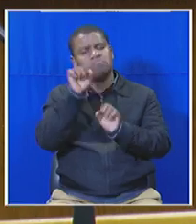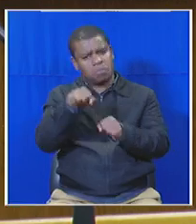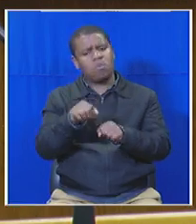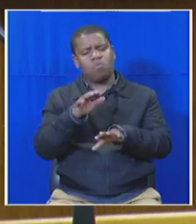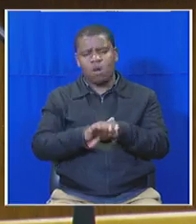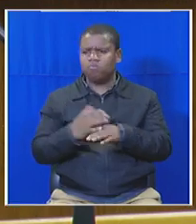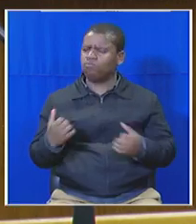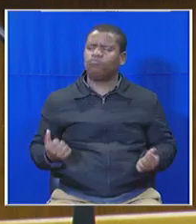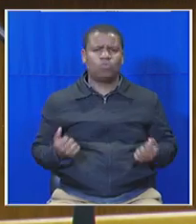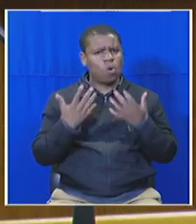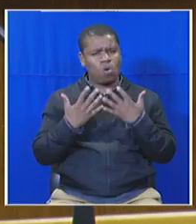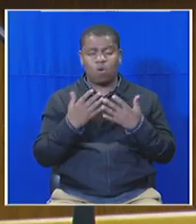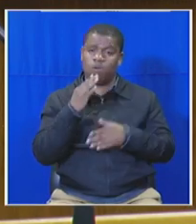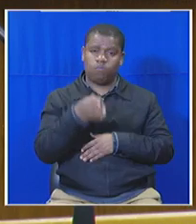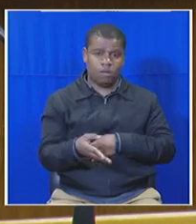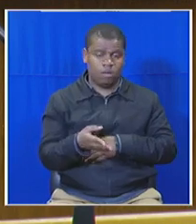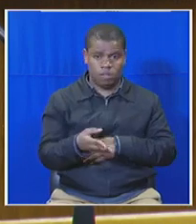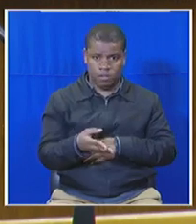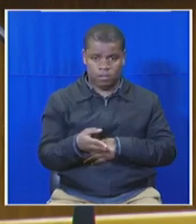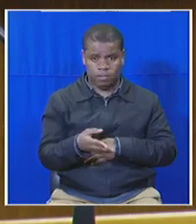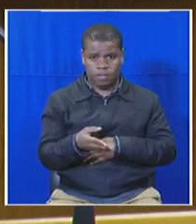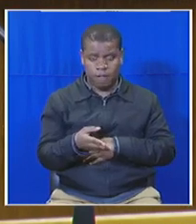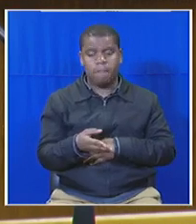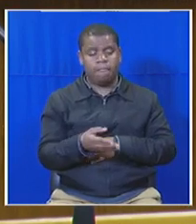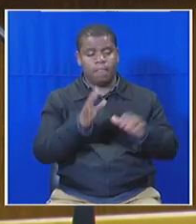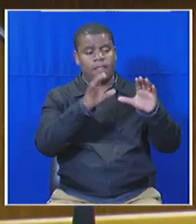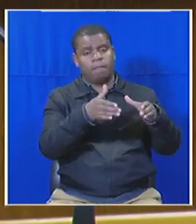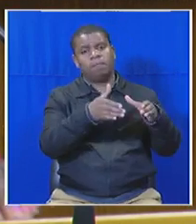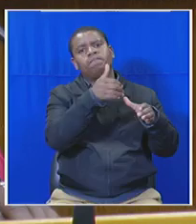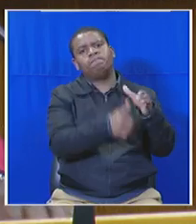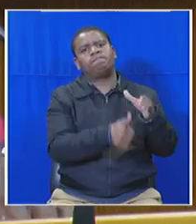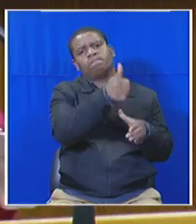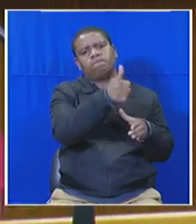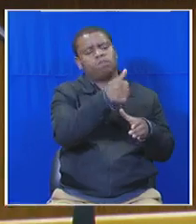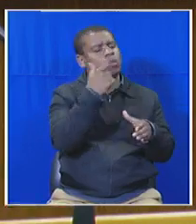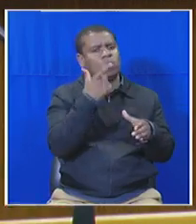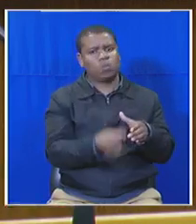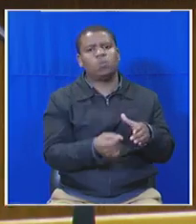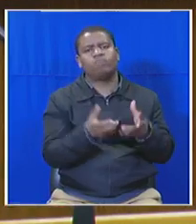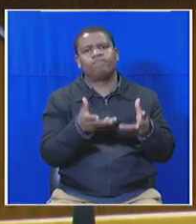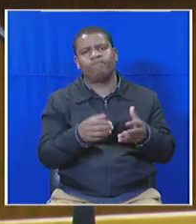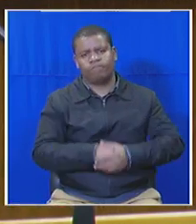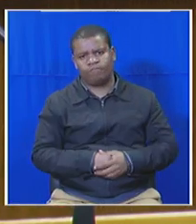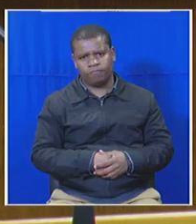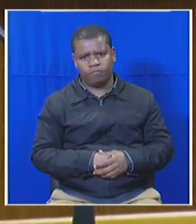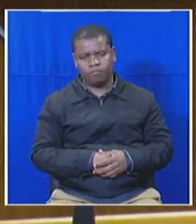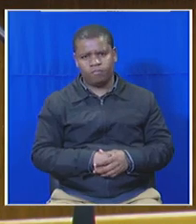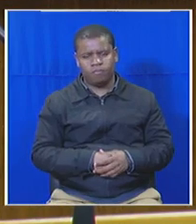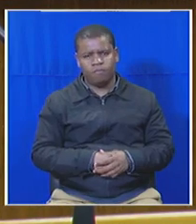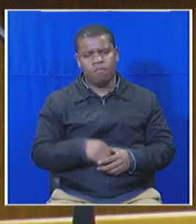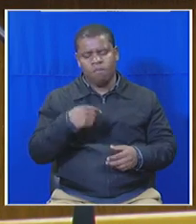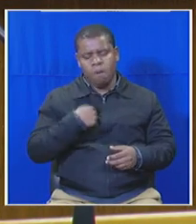Kwethuka kakhulu indlela i-DA Chief Whip eziphethe ngayo xa ichophela lo mcimbi. Siqhelekile singumbutho